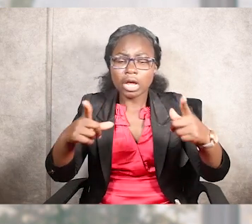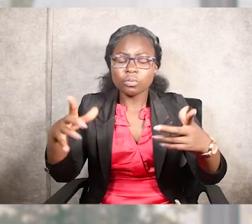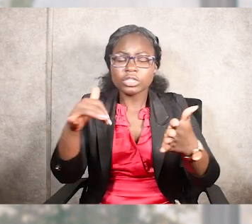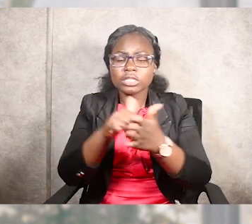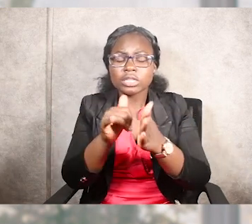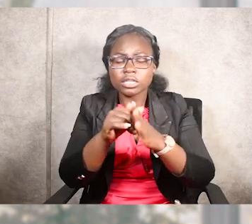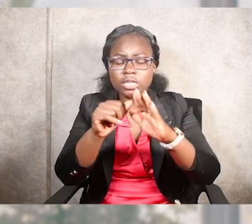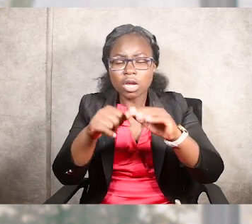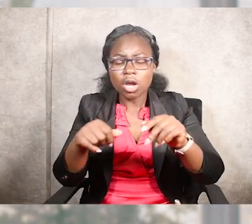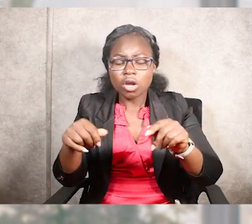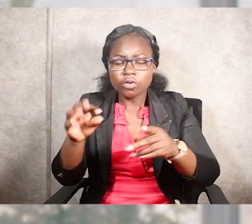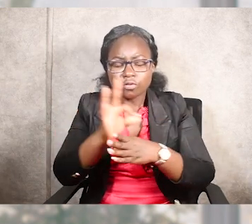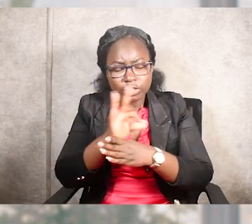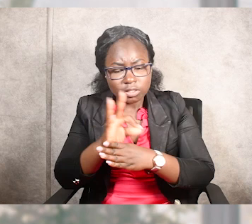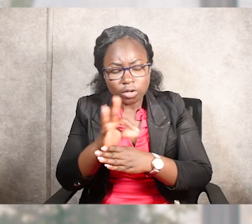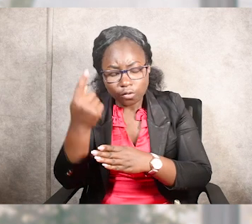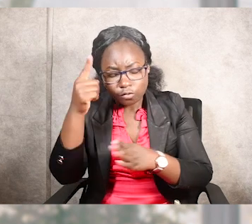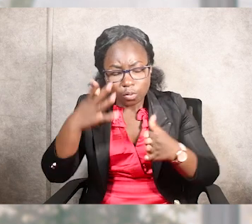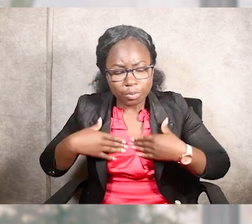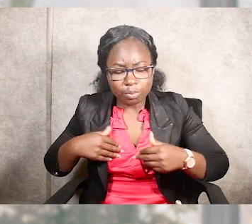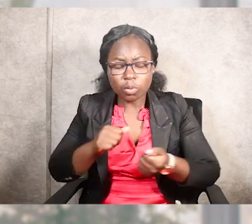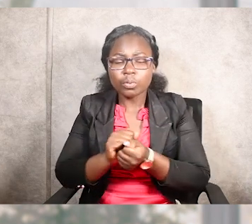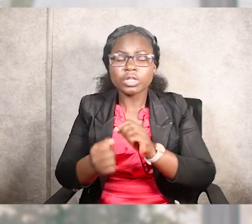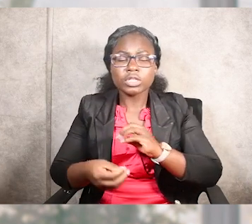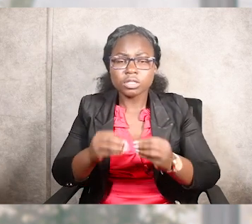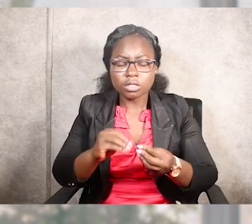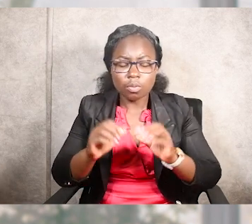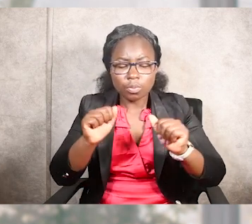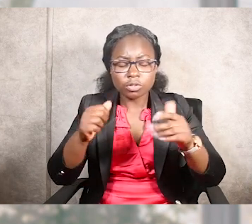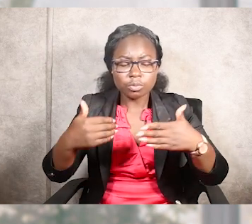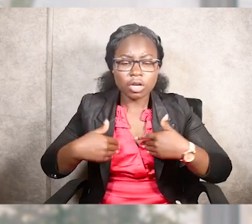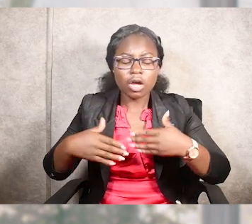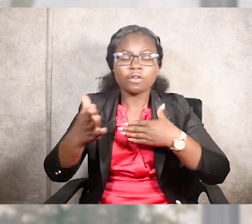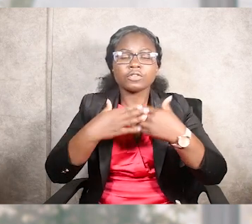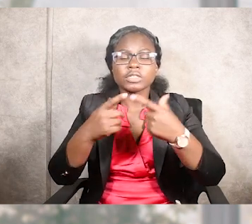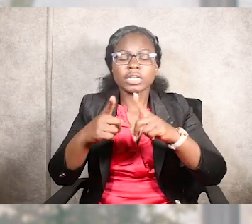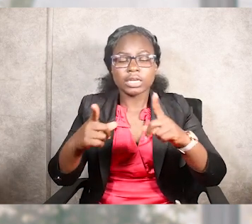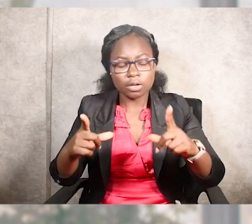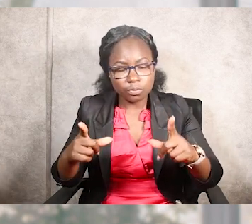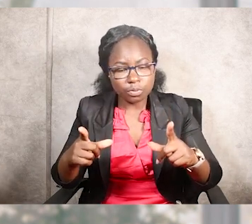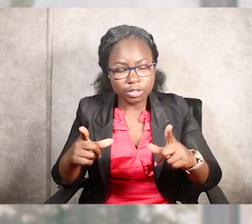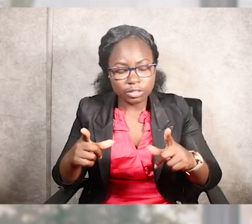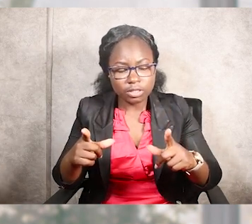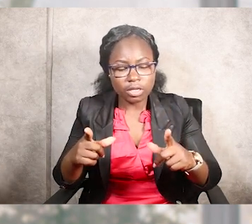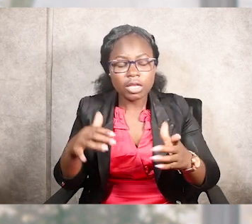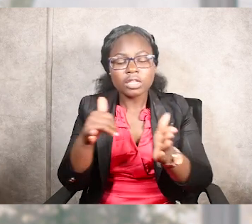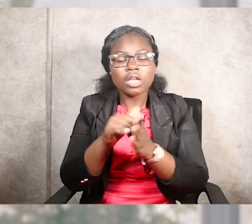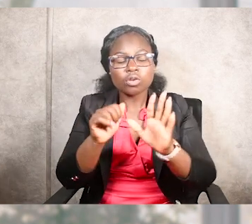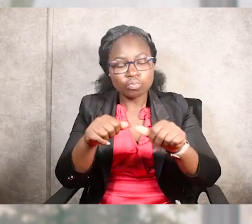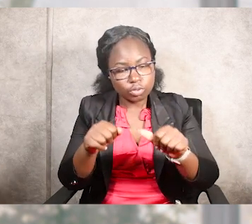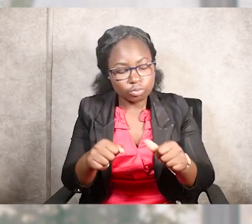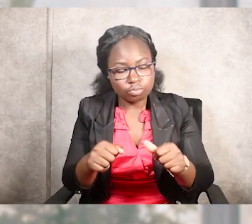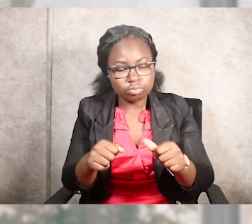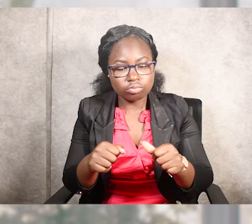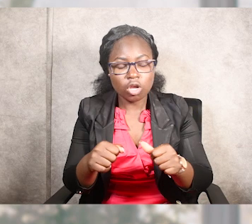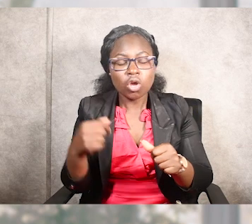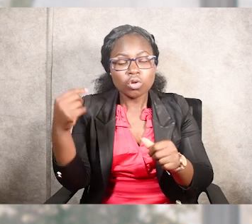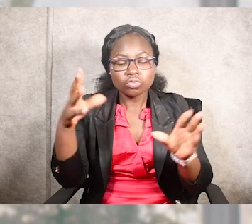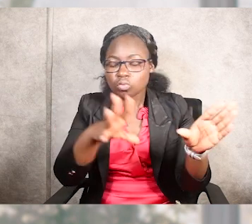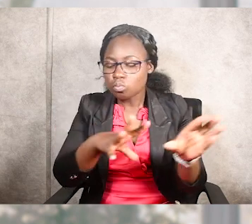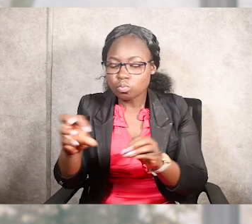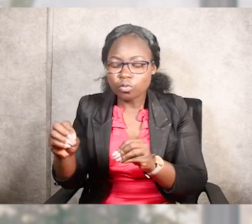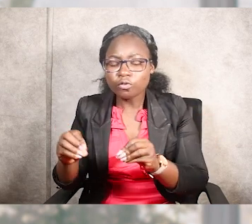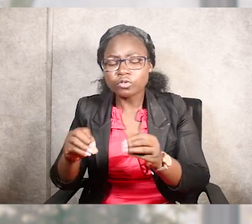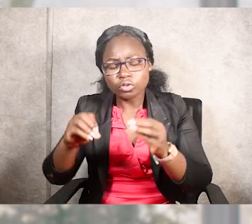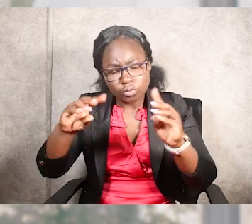even facilitation for people with disability. We can have sign language and such, and that can be able to go to different